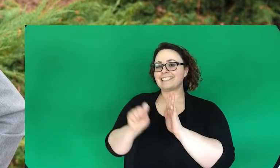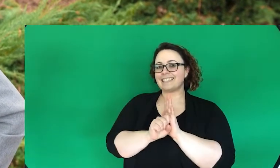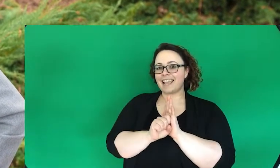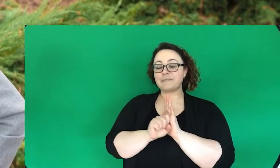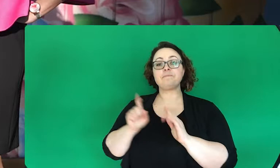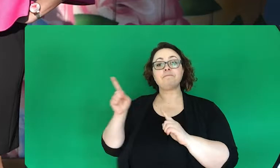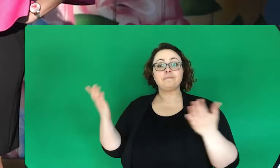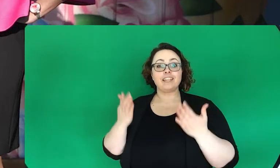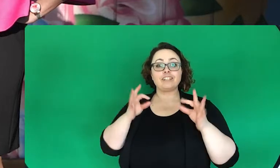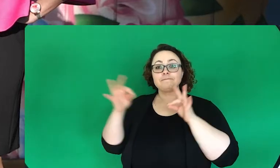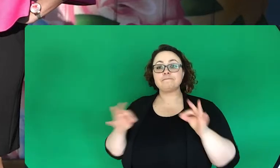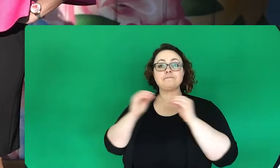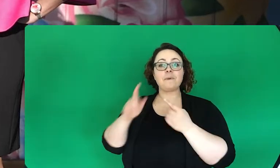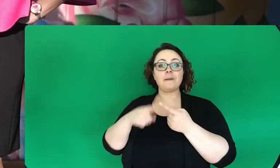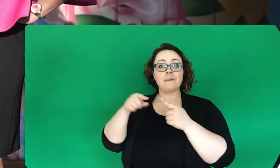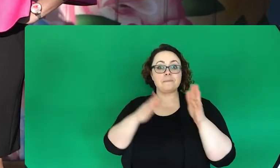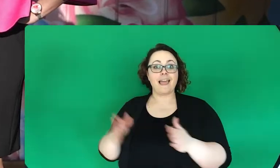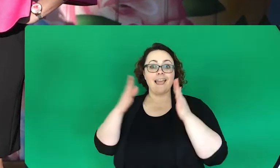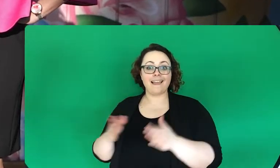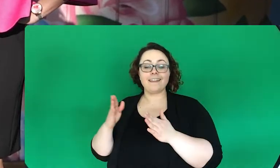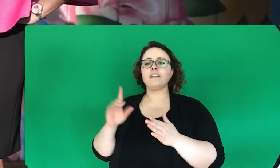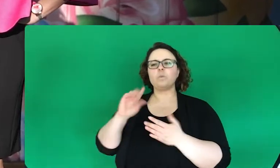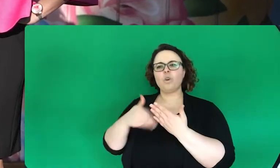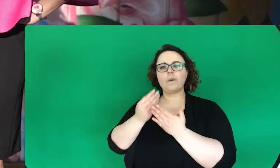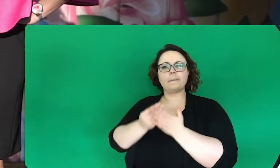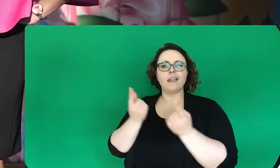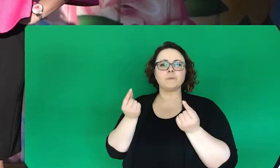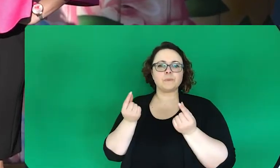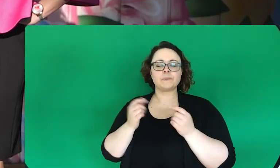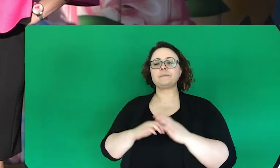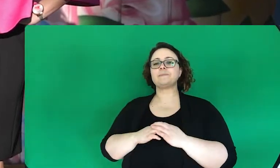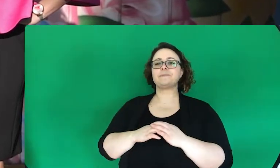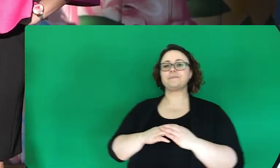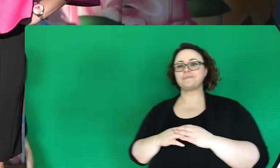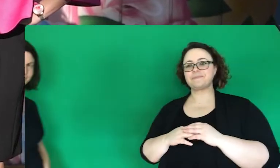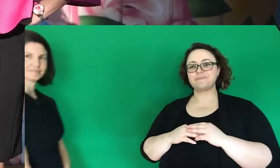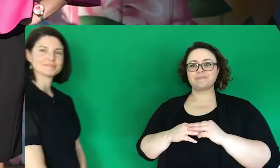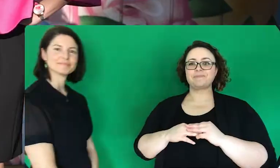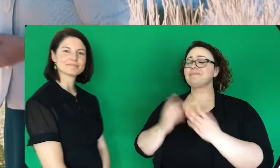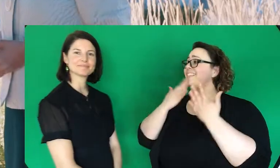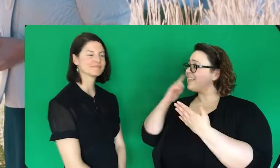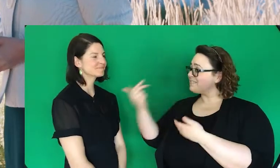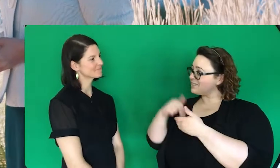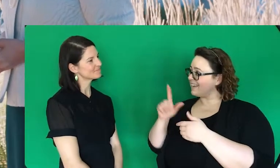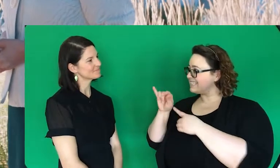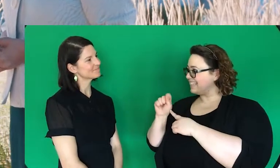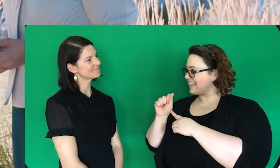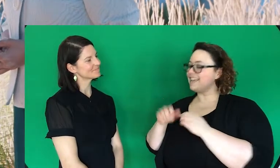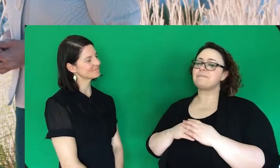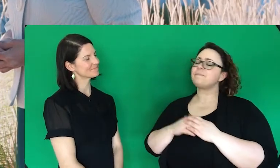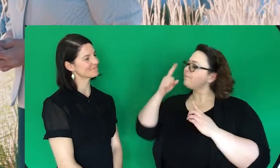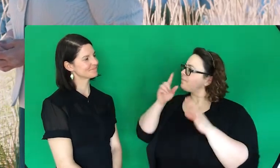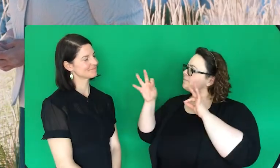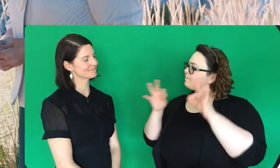at Sacramento State. She's here to tell us more about this plan and where all the money is going. Thanks for joining